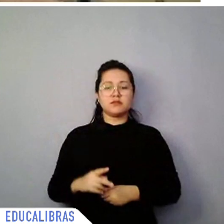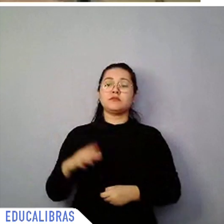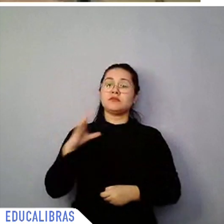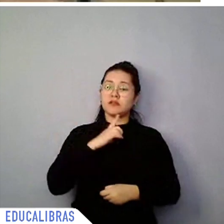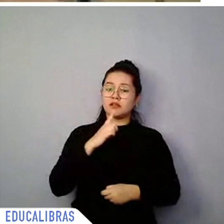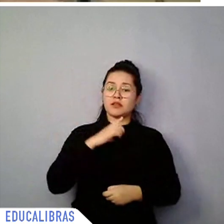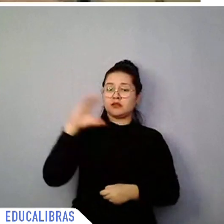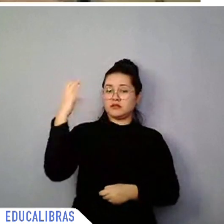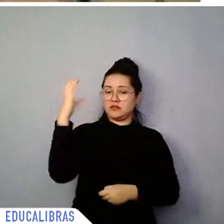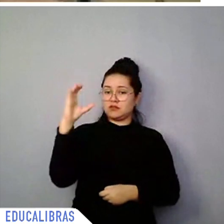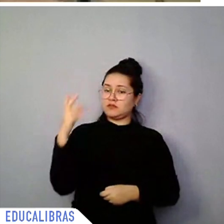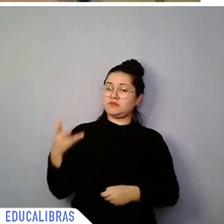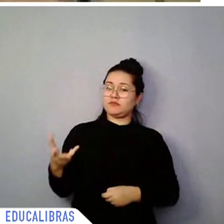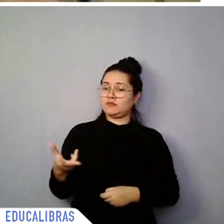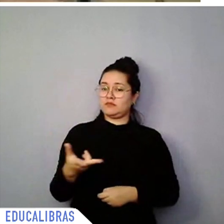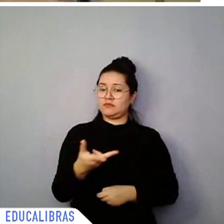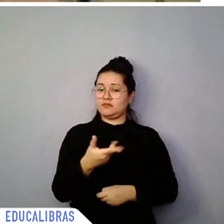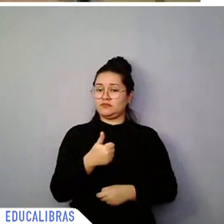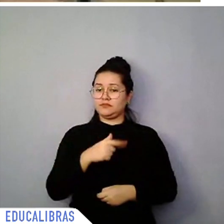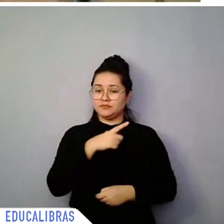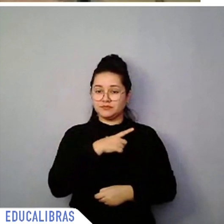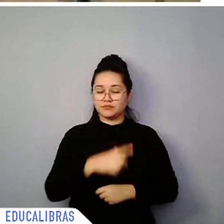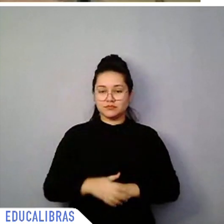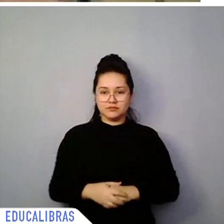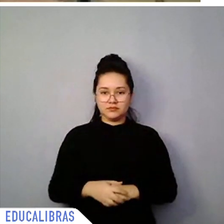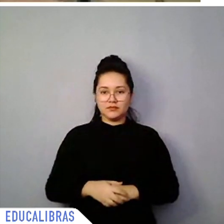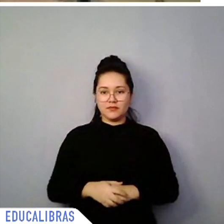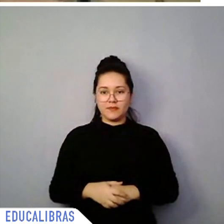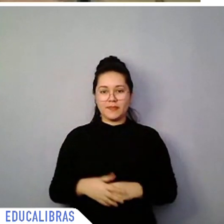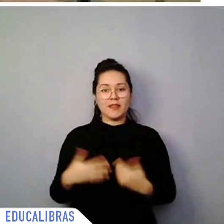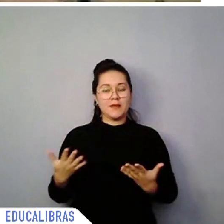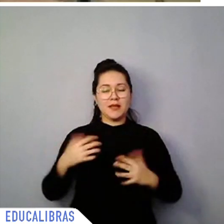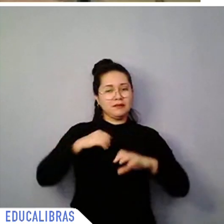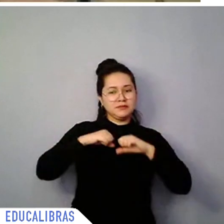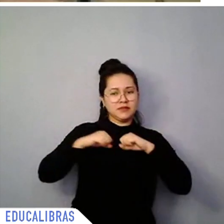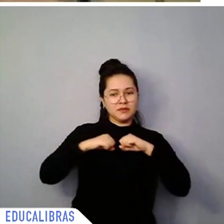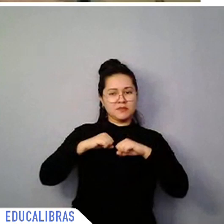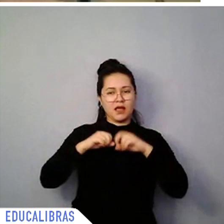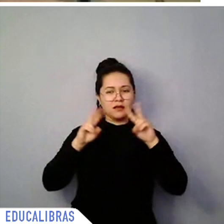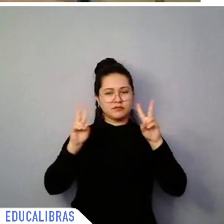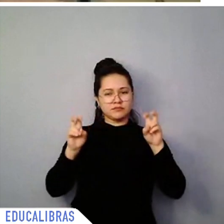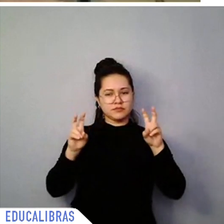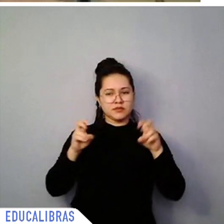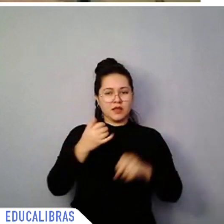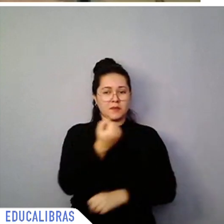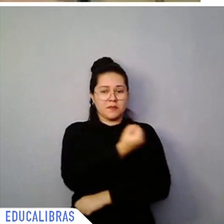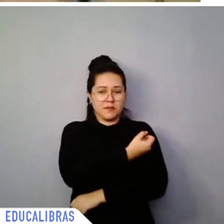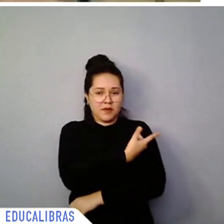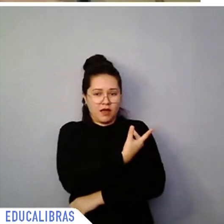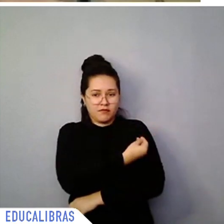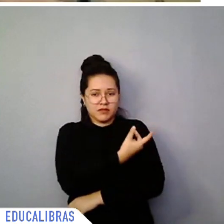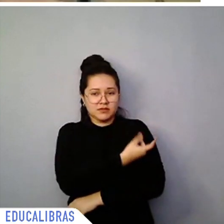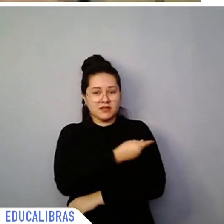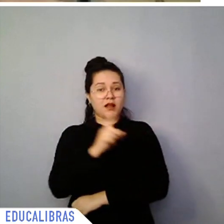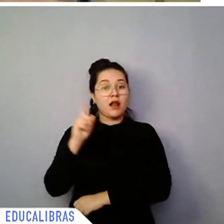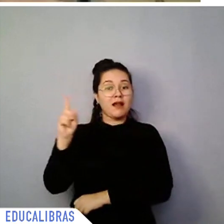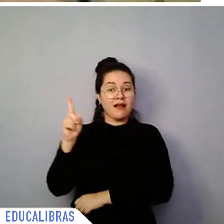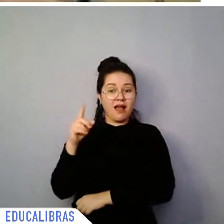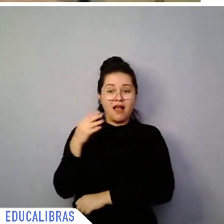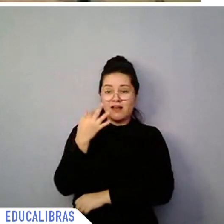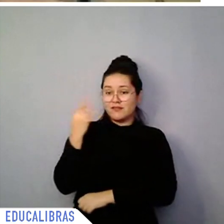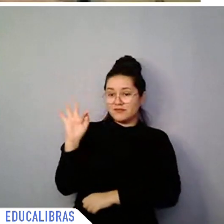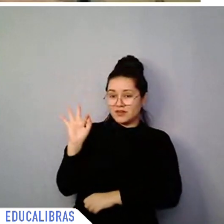to bring back scientists who are out of the country. I talked a little bit about vaccine in